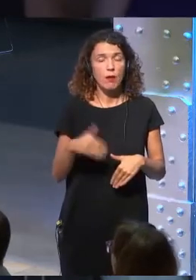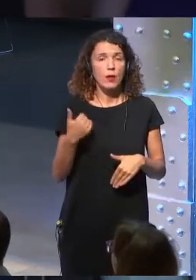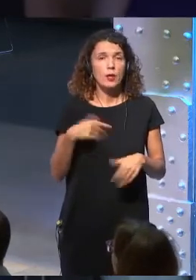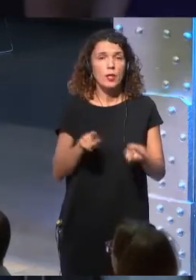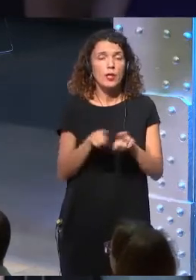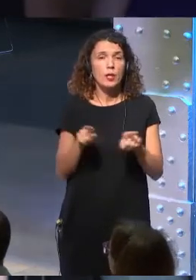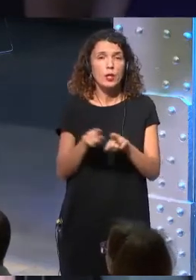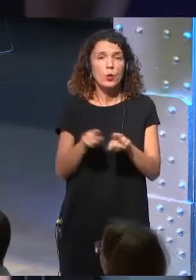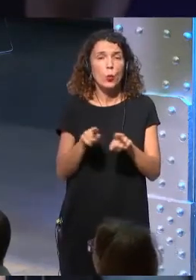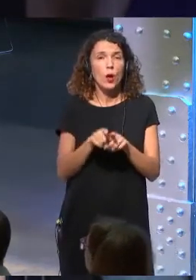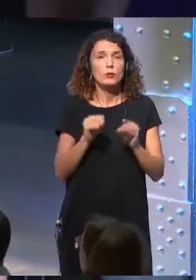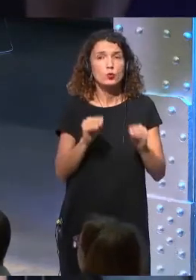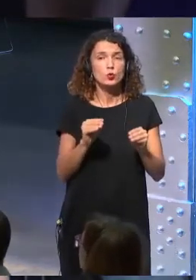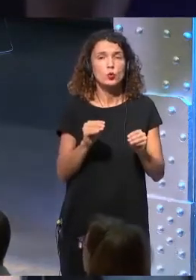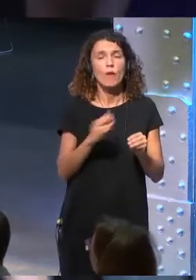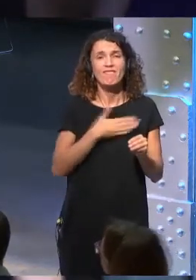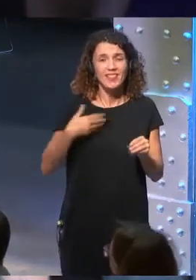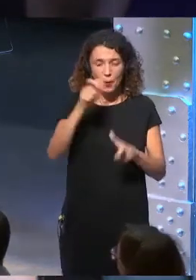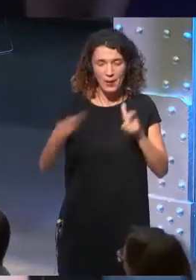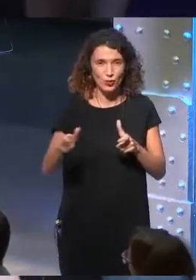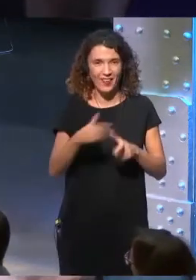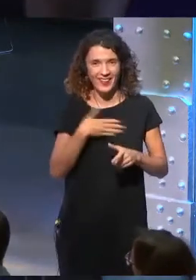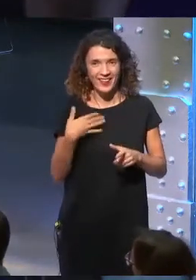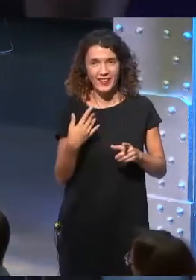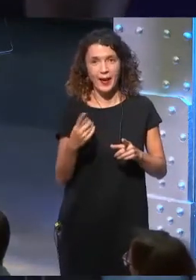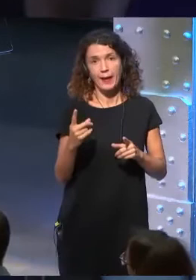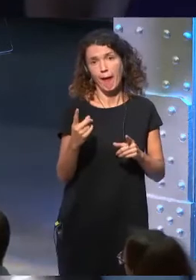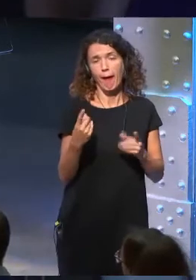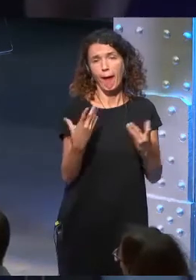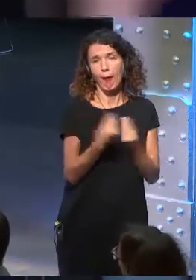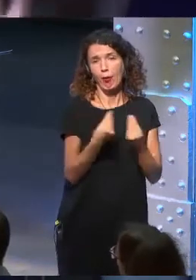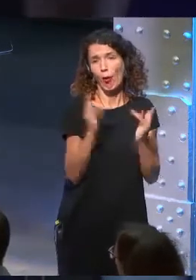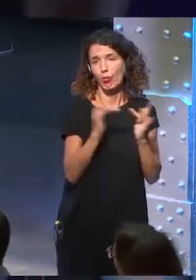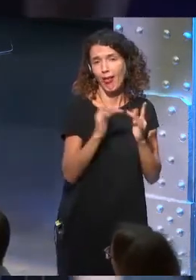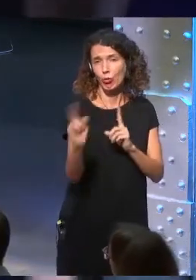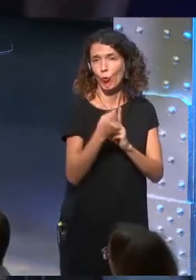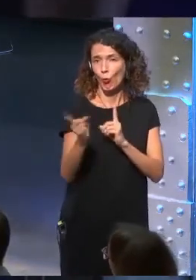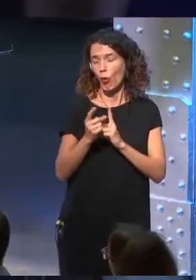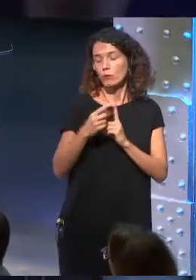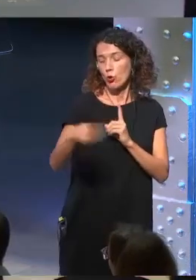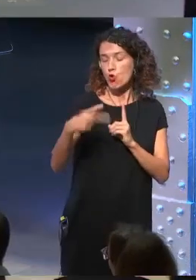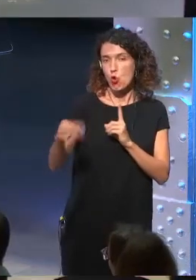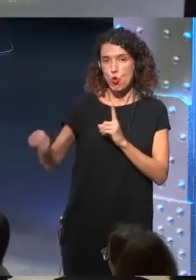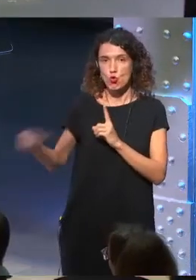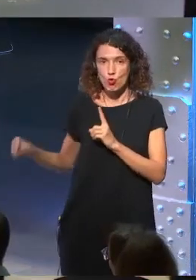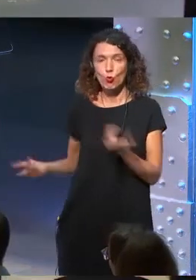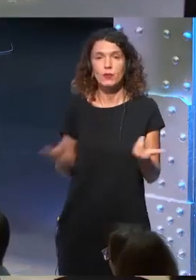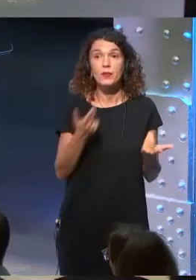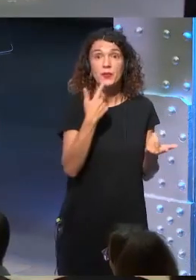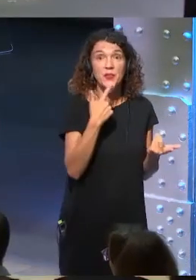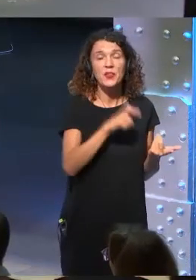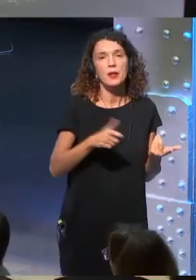singing about the awful difficulties the Greek heroes are having in returning home from Troy.